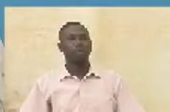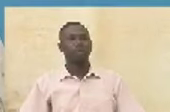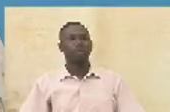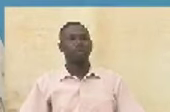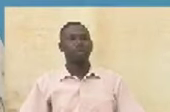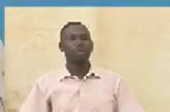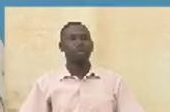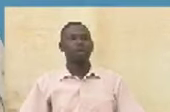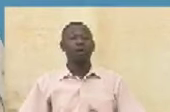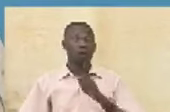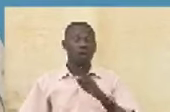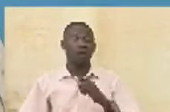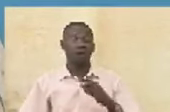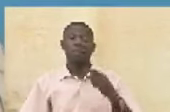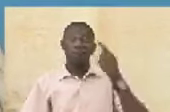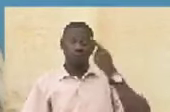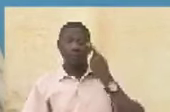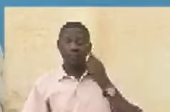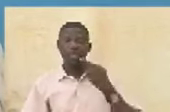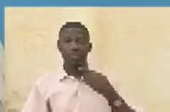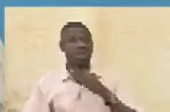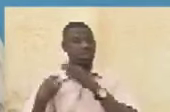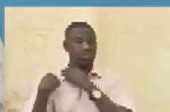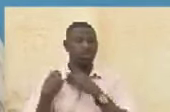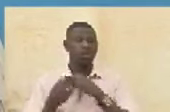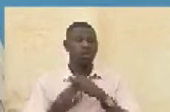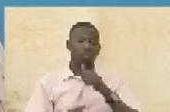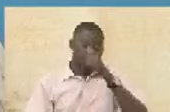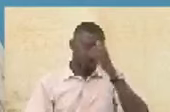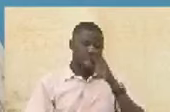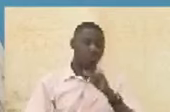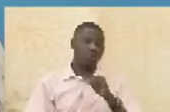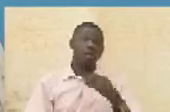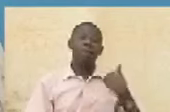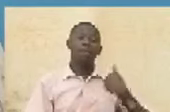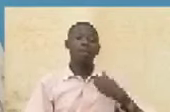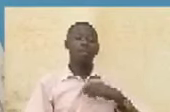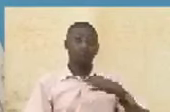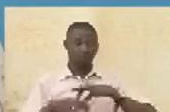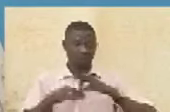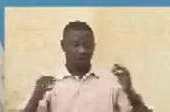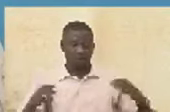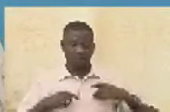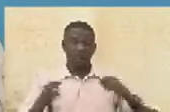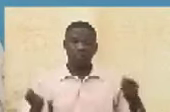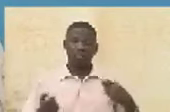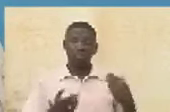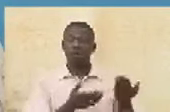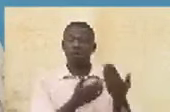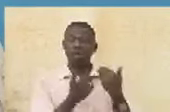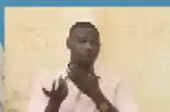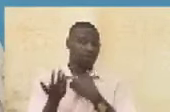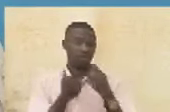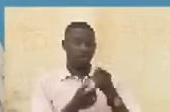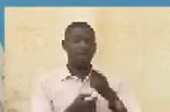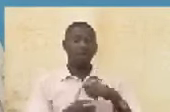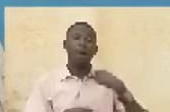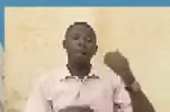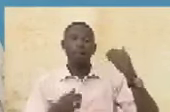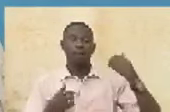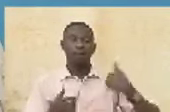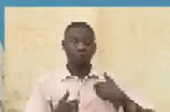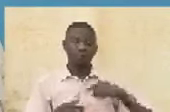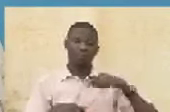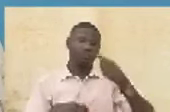Well, Malians had their role to play, but the people who take off your clothes and bath you up are the people from